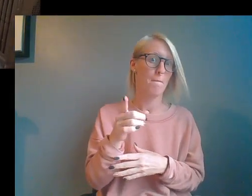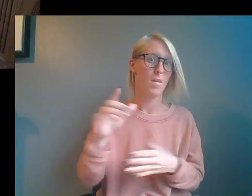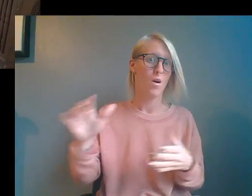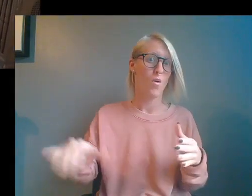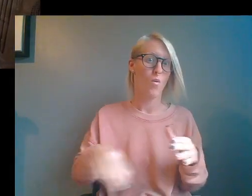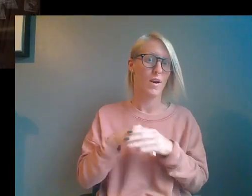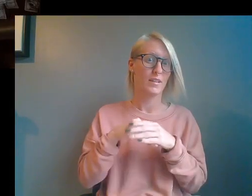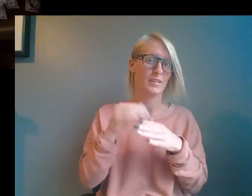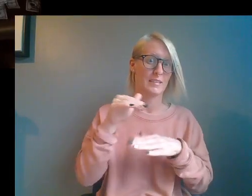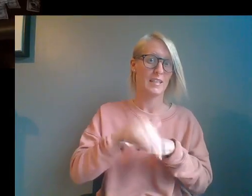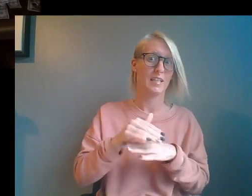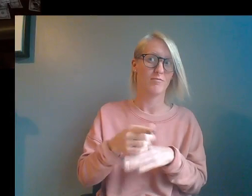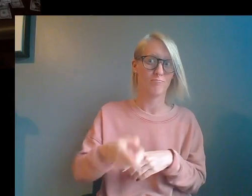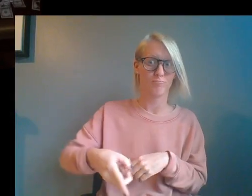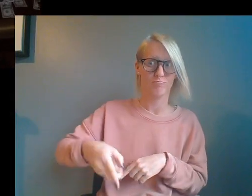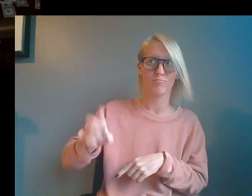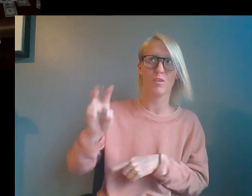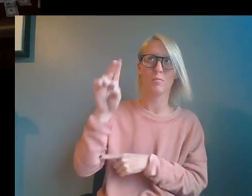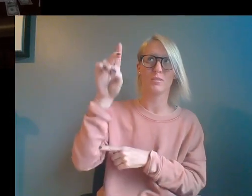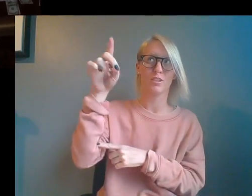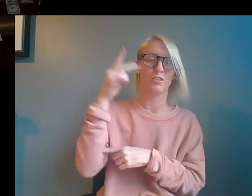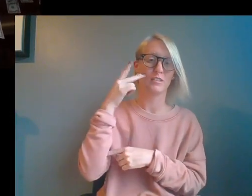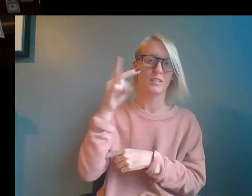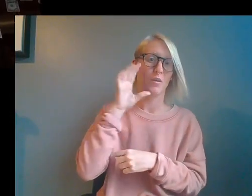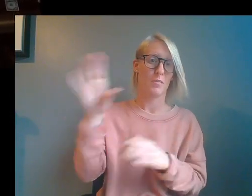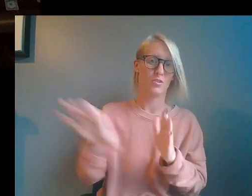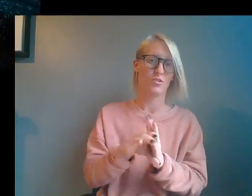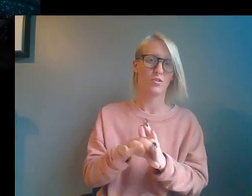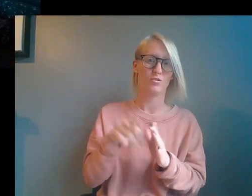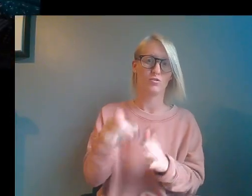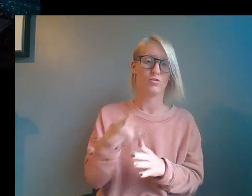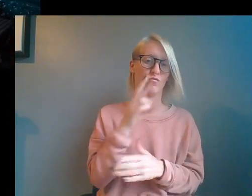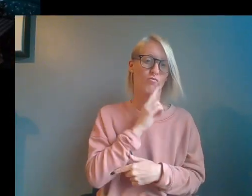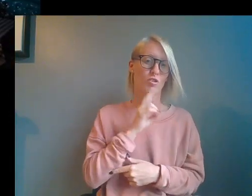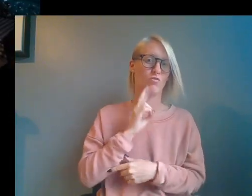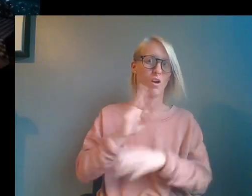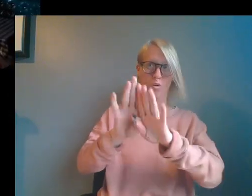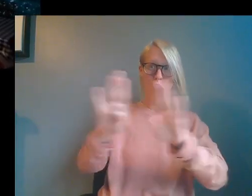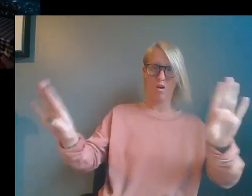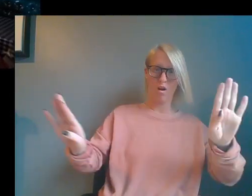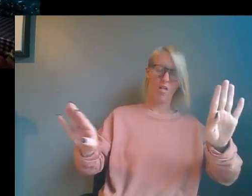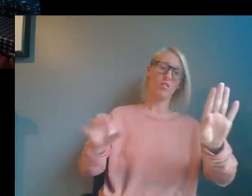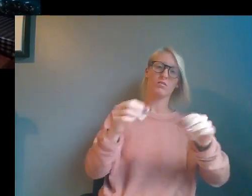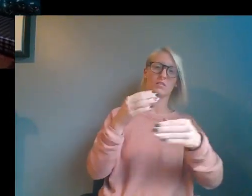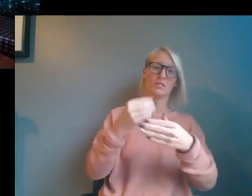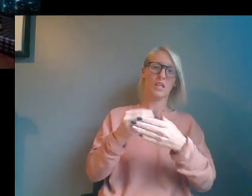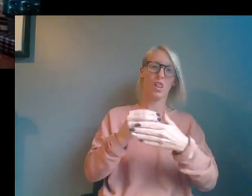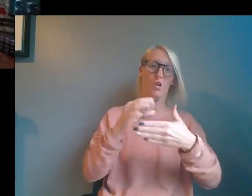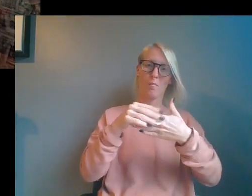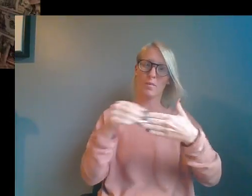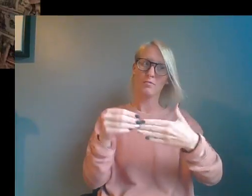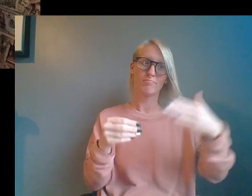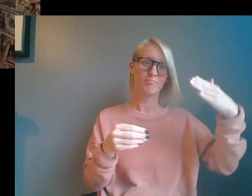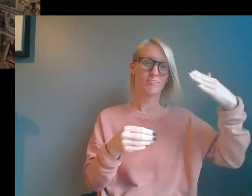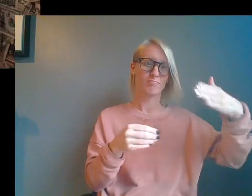upstairs. The restaurant walls are lined with dollar bills and you can make your mark and then staple them to the wall.